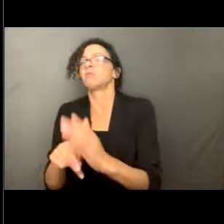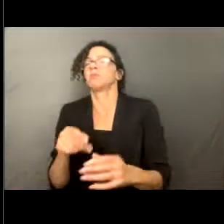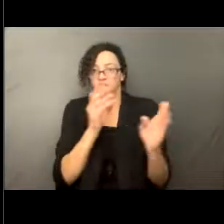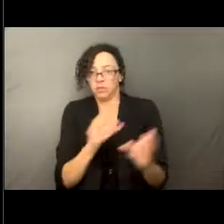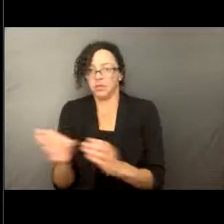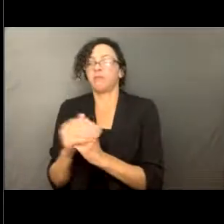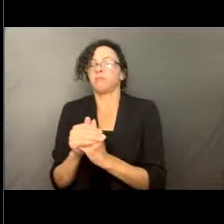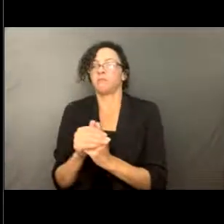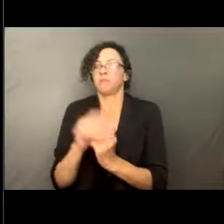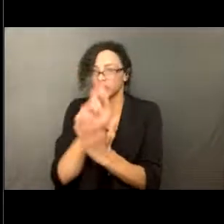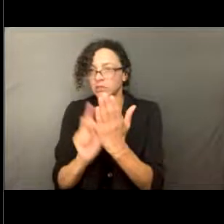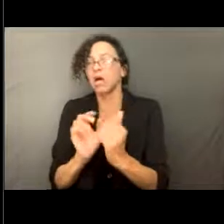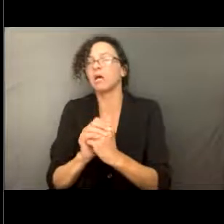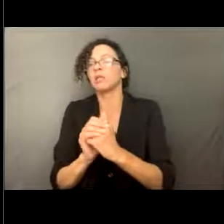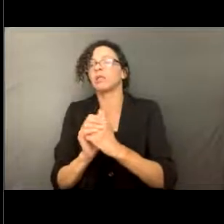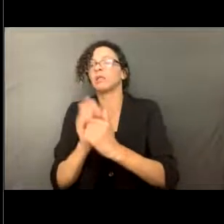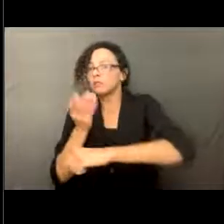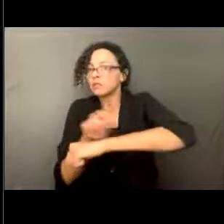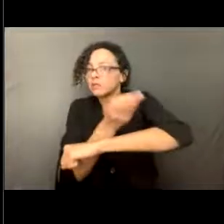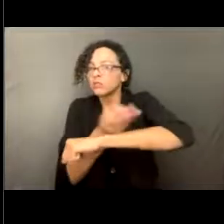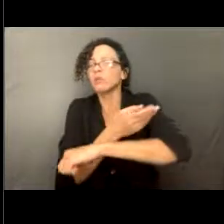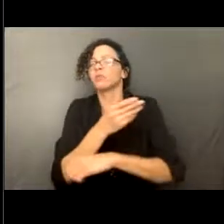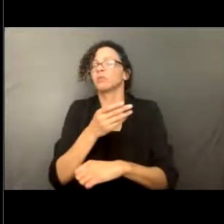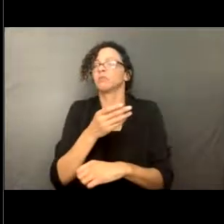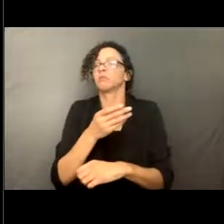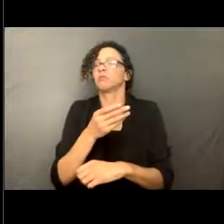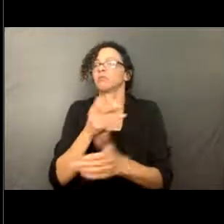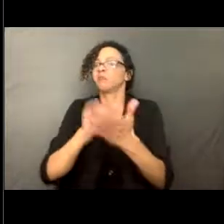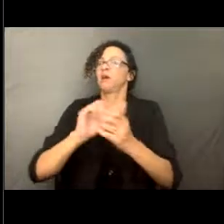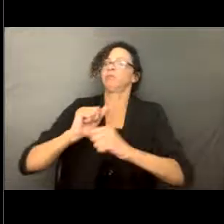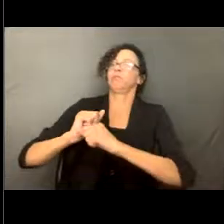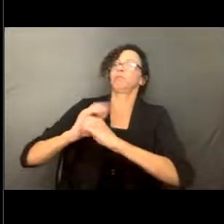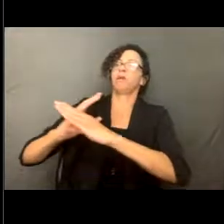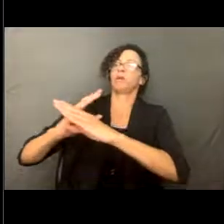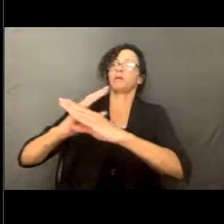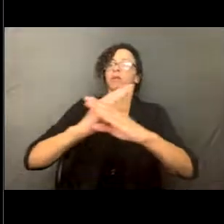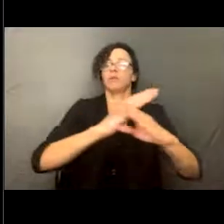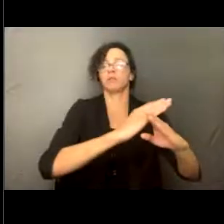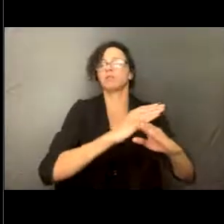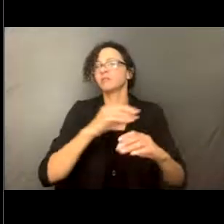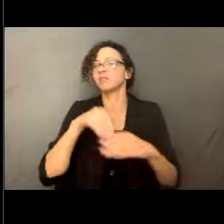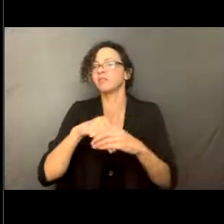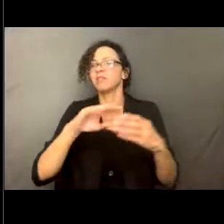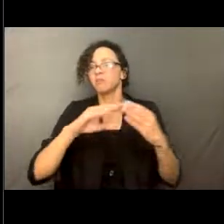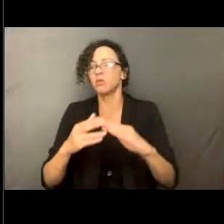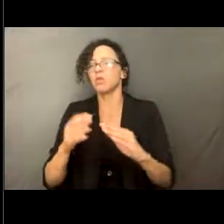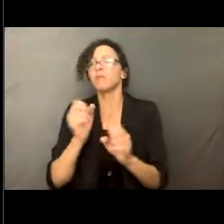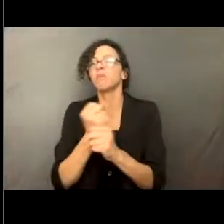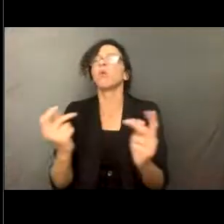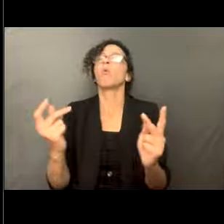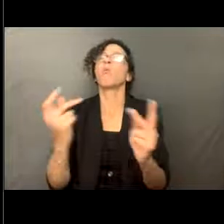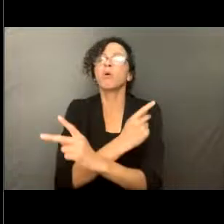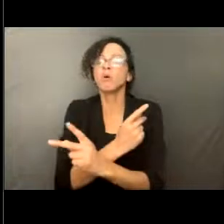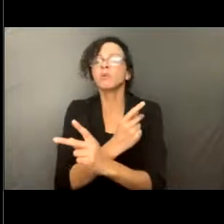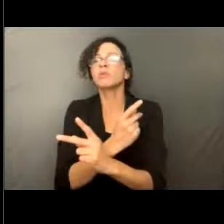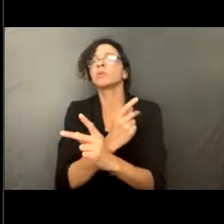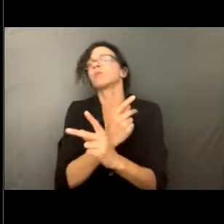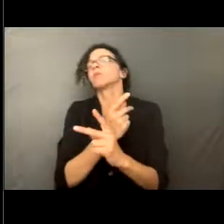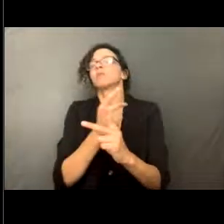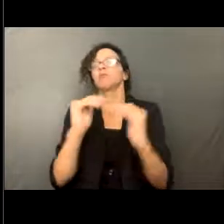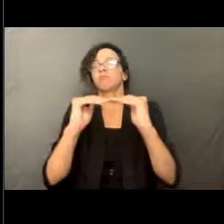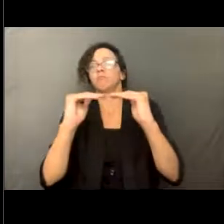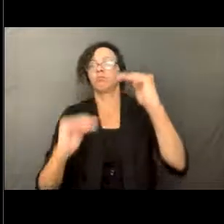quite literally put up barriers and divided communities and amplified racial inequities, particularly in our Black and brown neighborhoods.